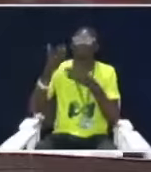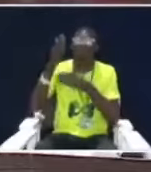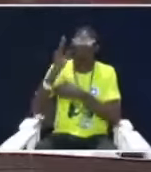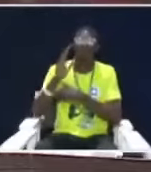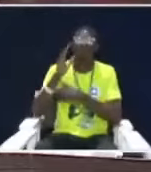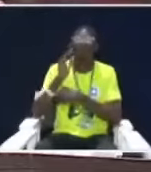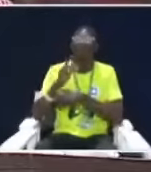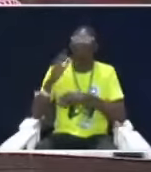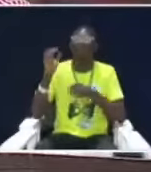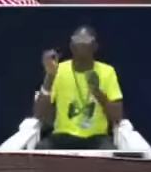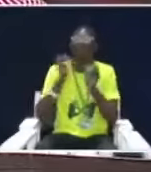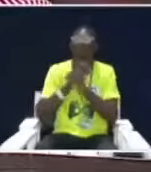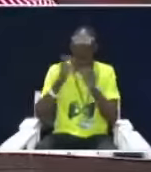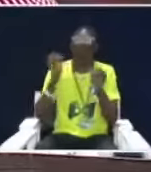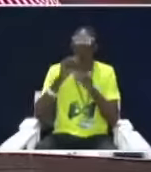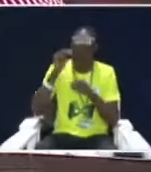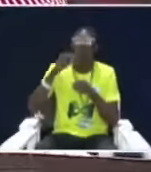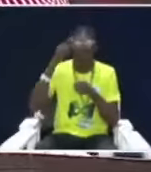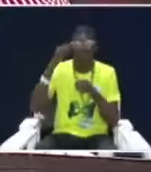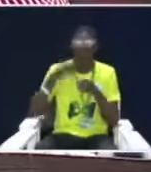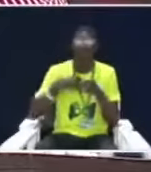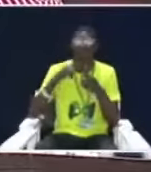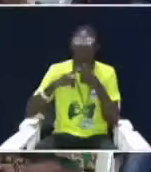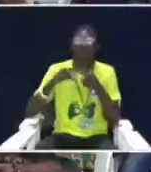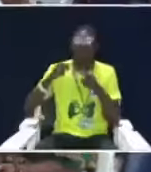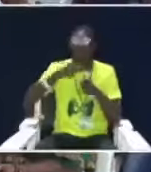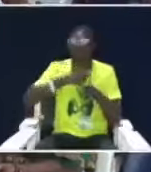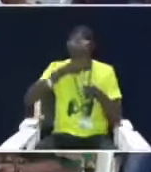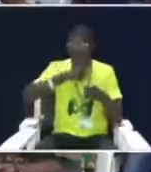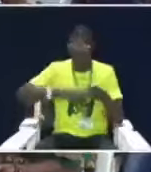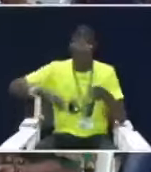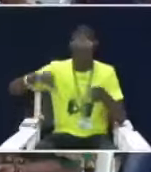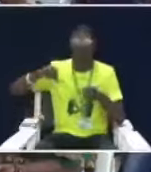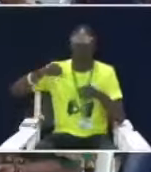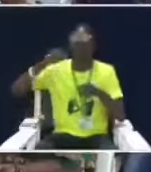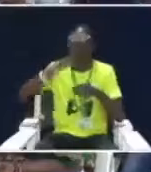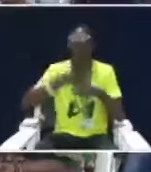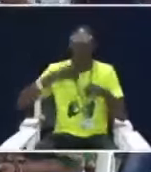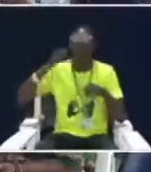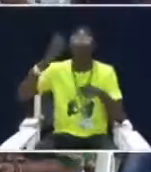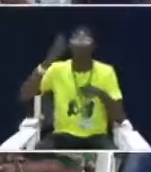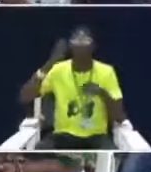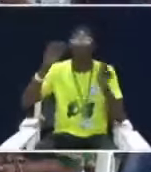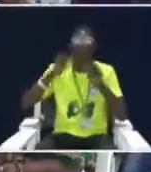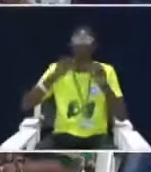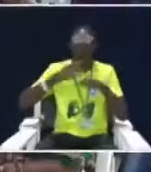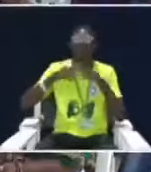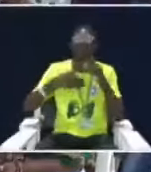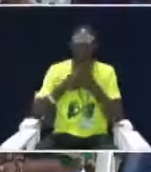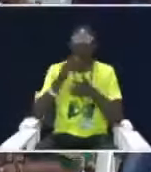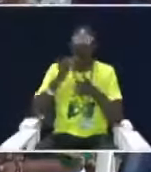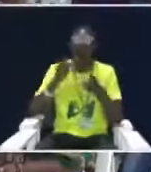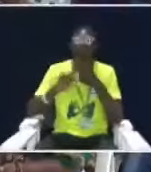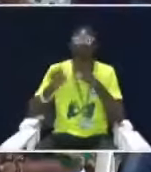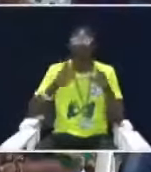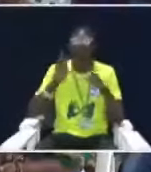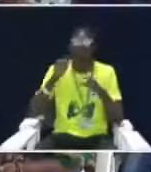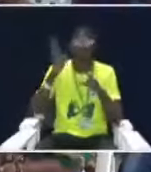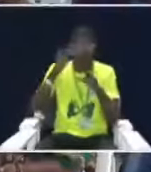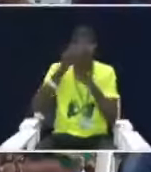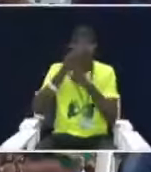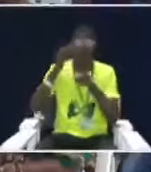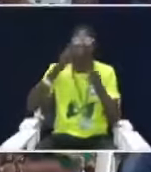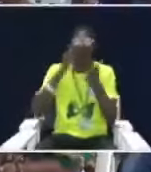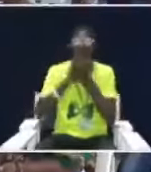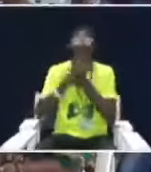God, there was no need for him to have an operation, and he could do all he needed to do by himself. Praise